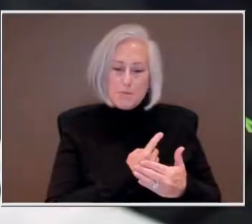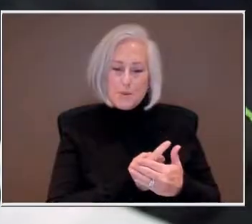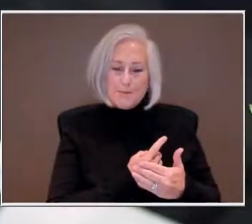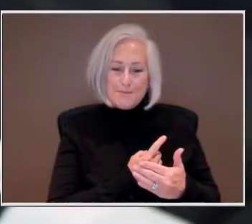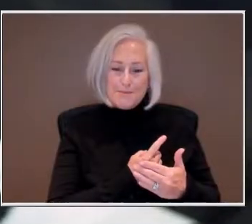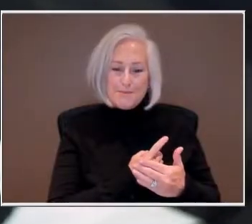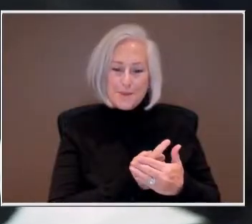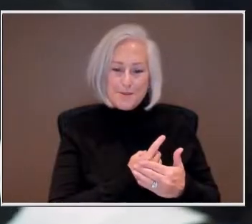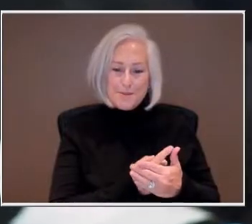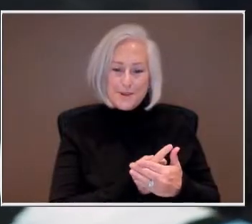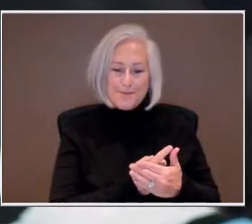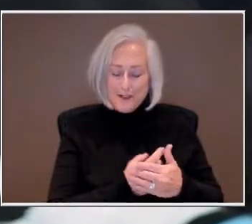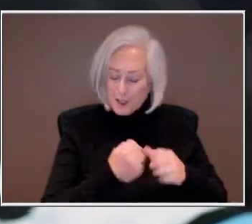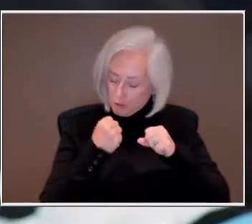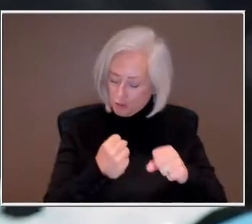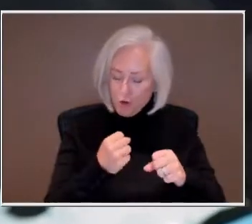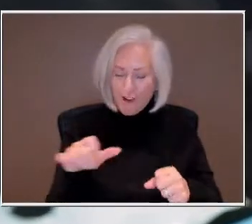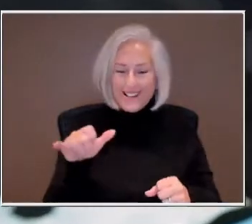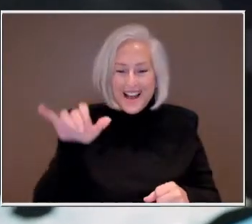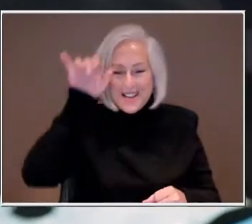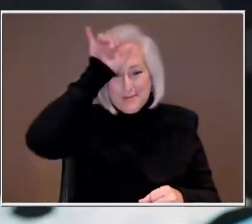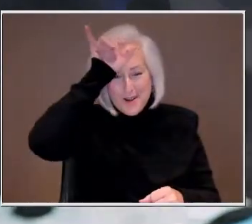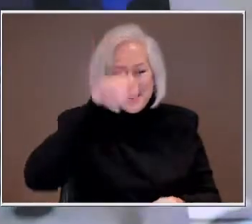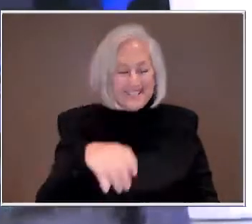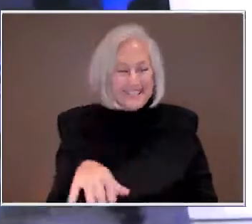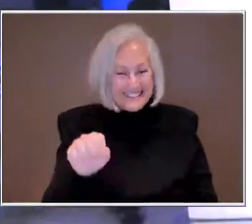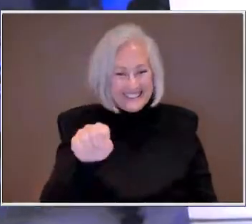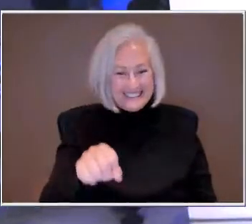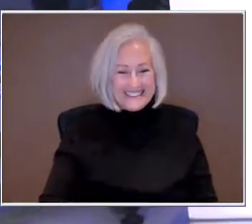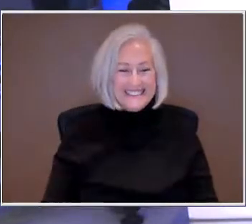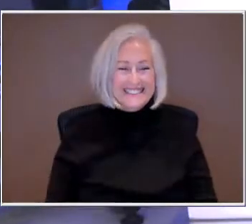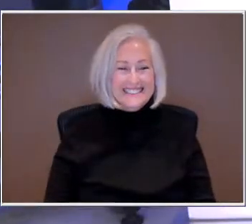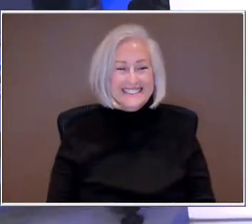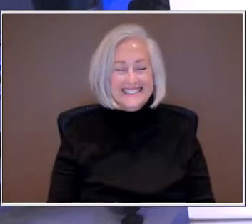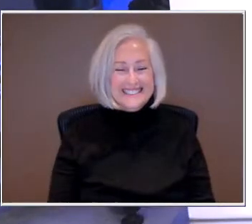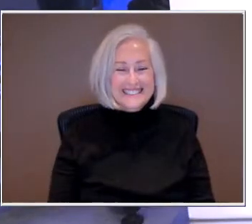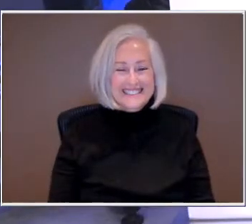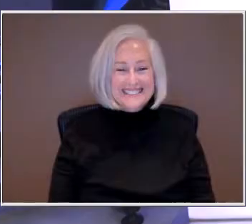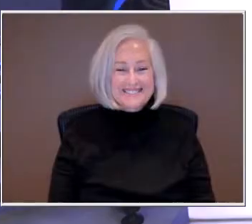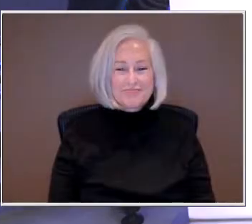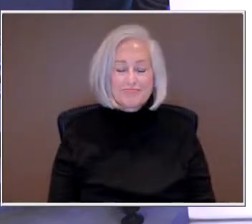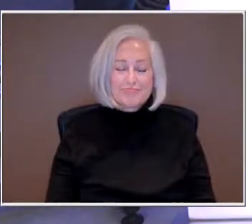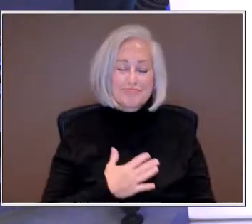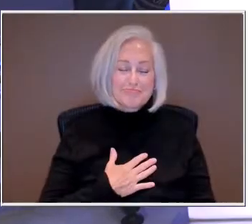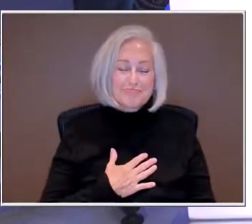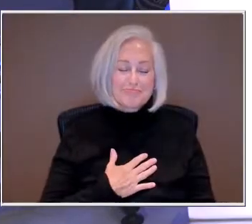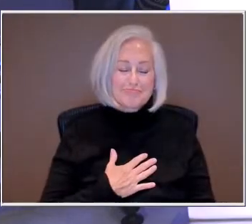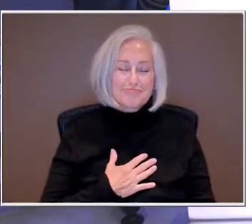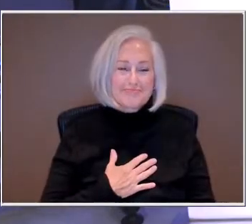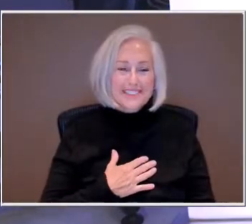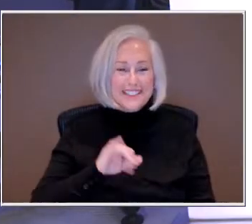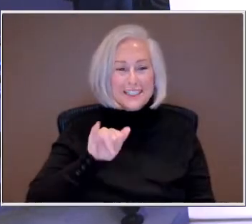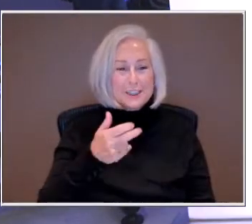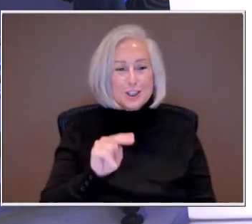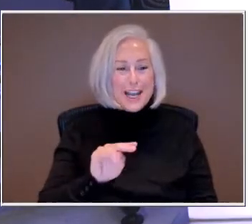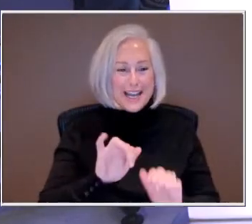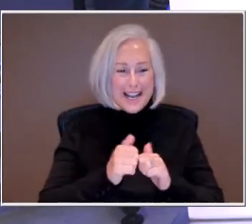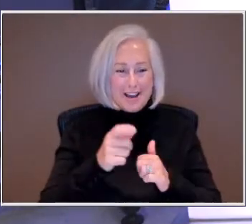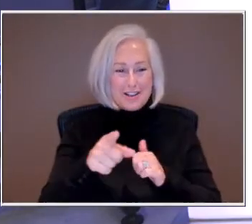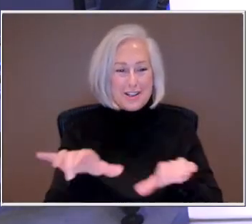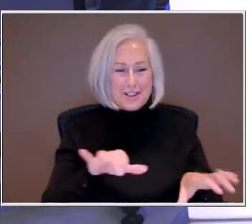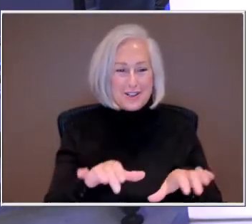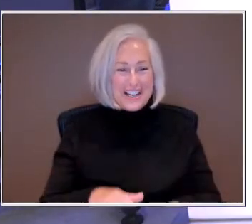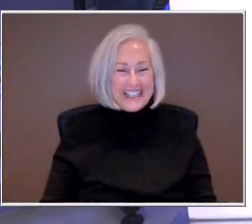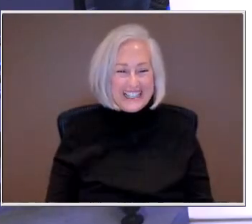Strong as a bull. That's right, baby, yeah. Oh my gosh, that just makes, Jan, how are you holding up? I'm good.